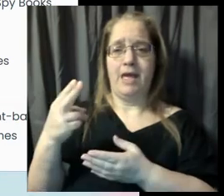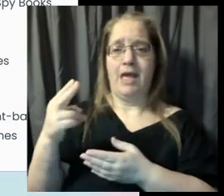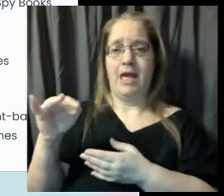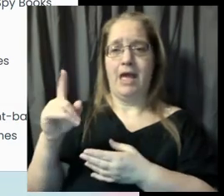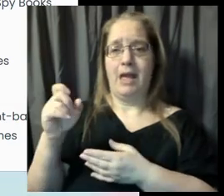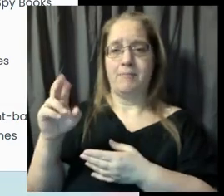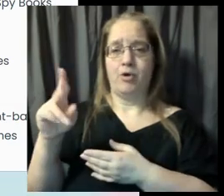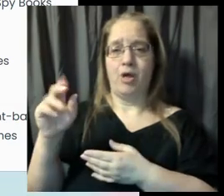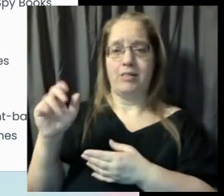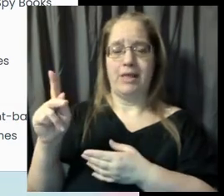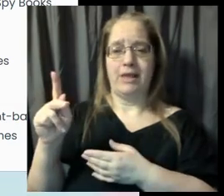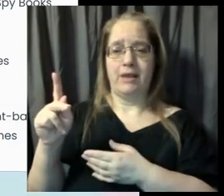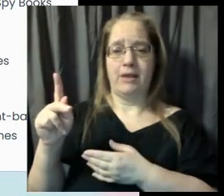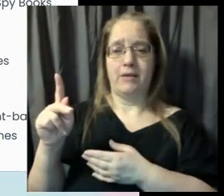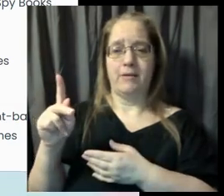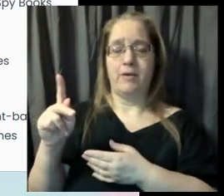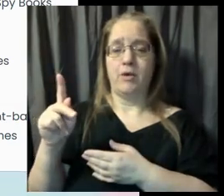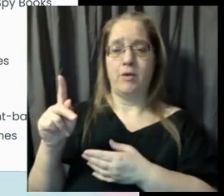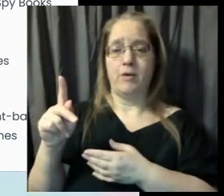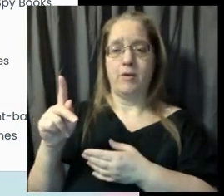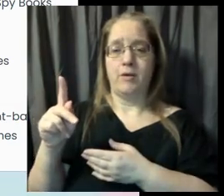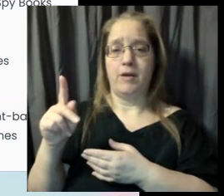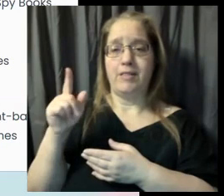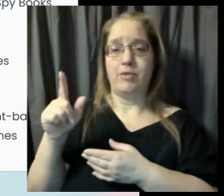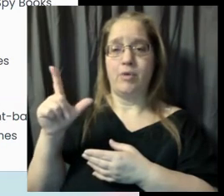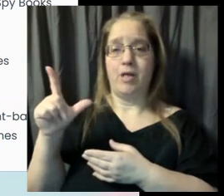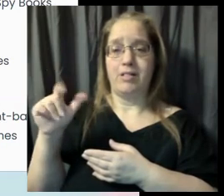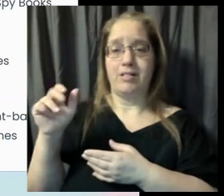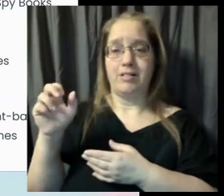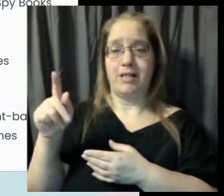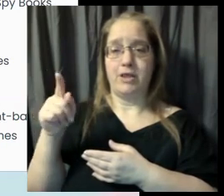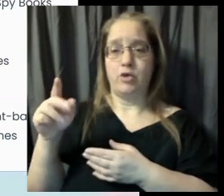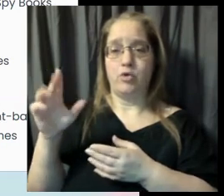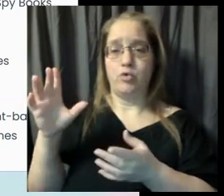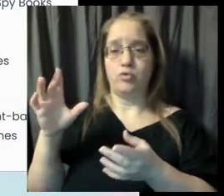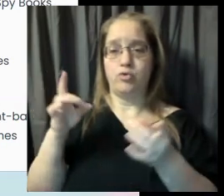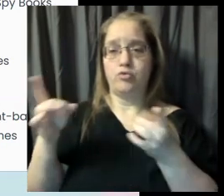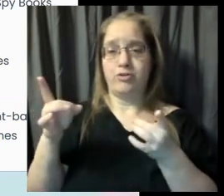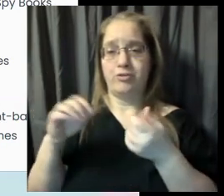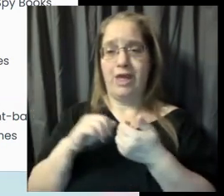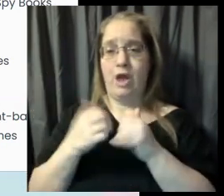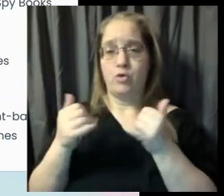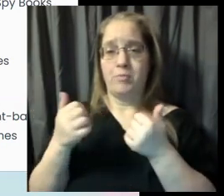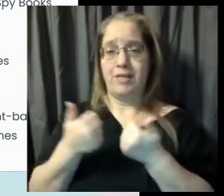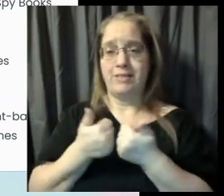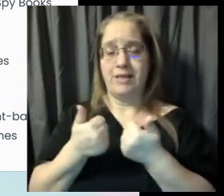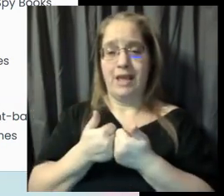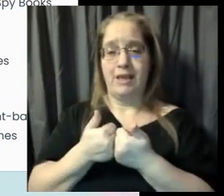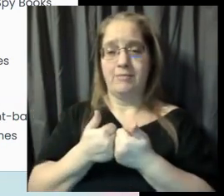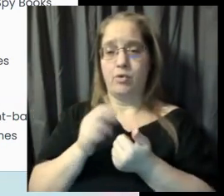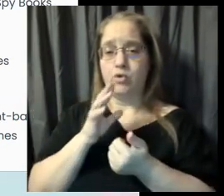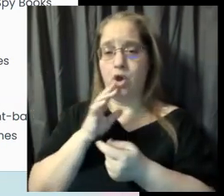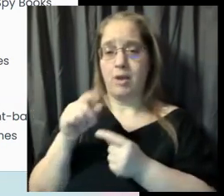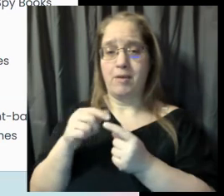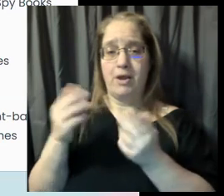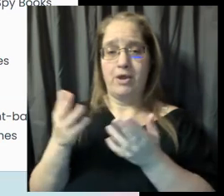underlined when viewed on the computer, and this will link you to the directions on how to play the games that we are talking about